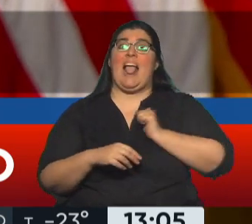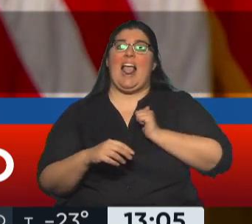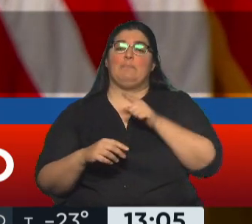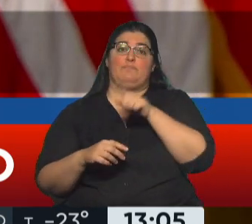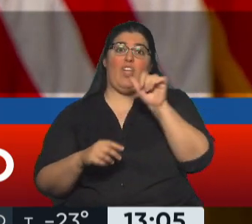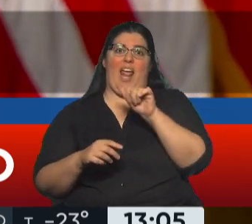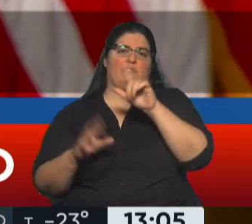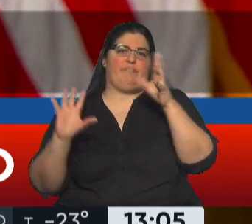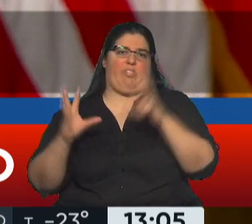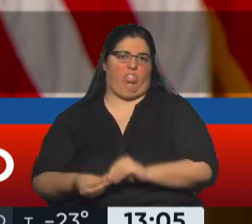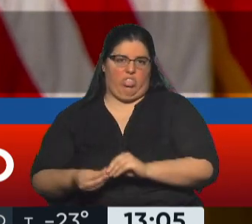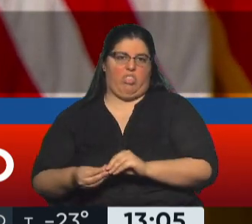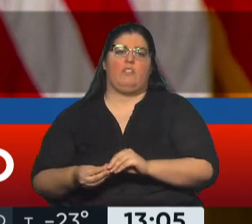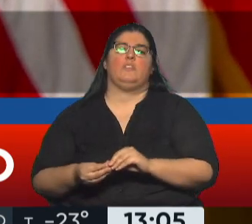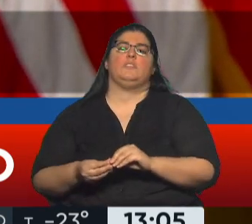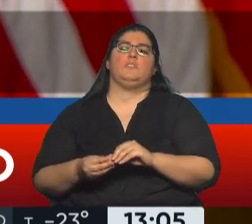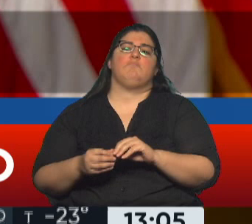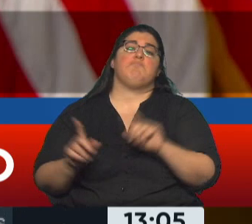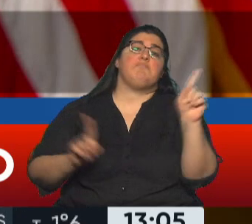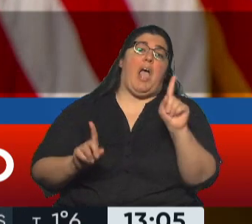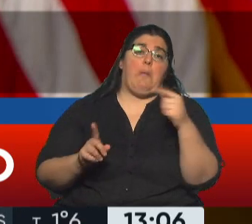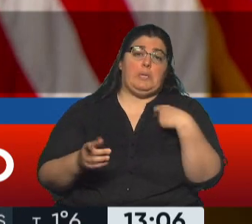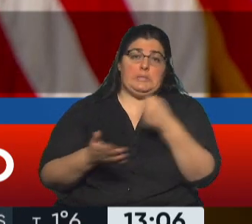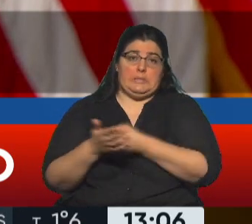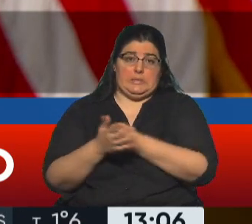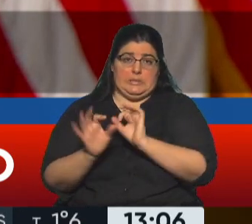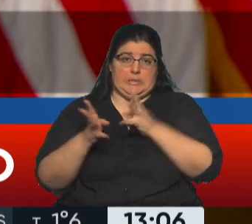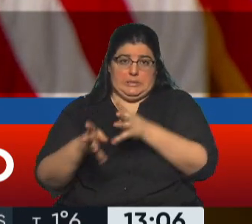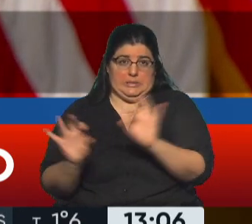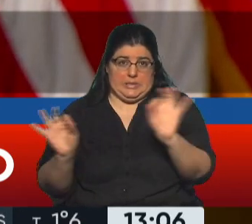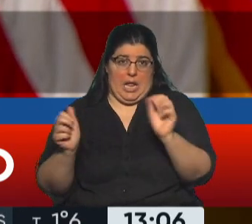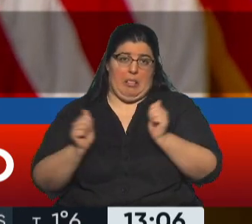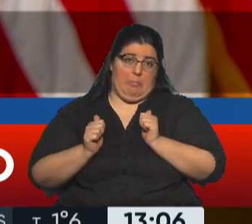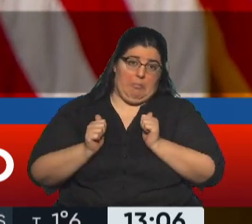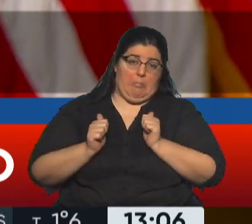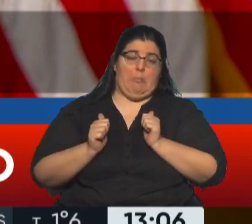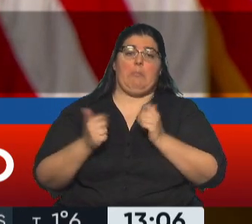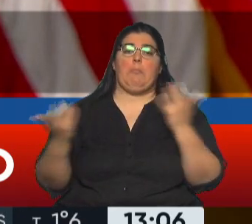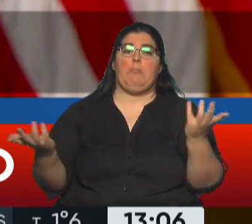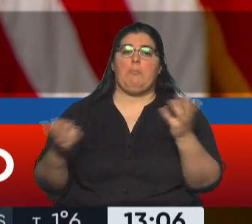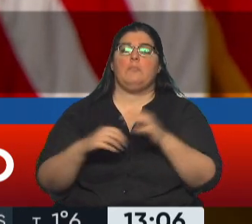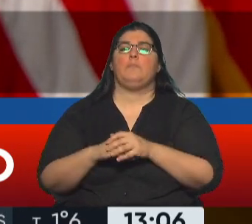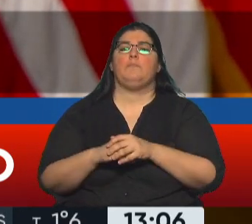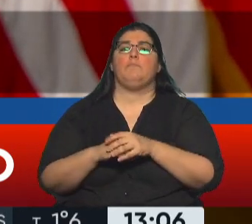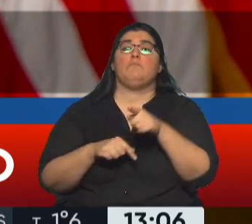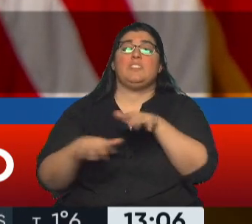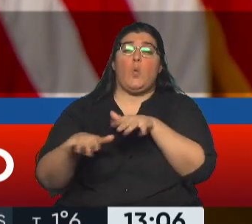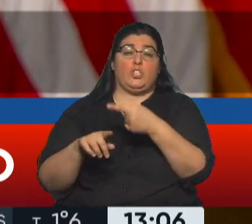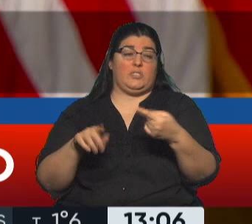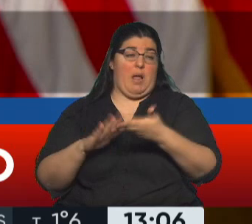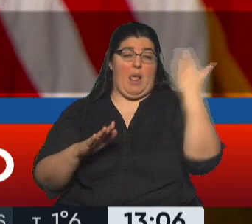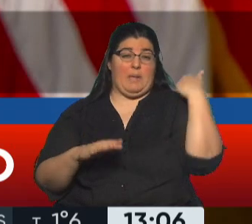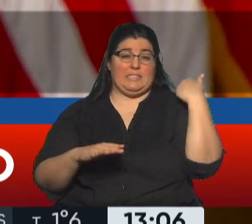collapsed, sometime without trying to fight. If anything, the developments of the past